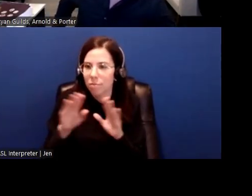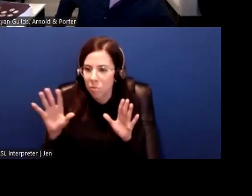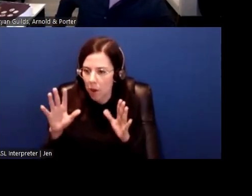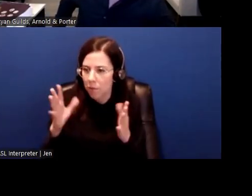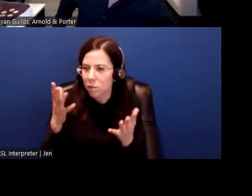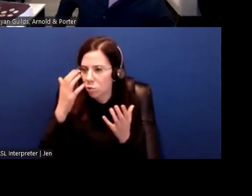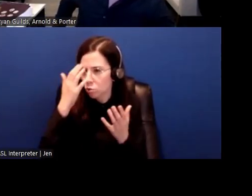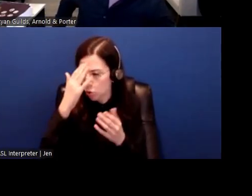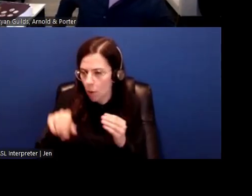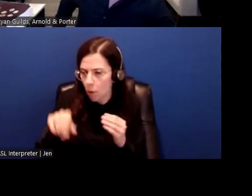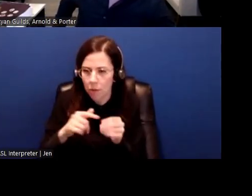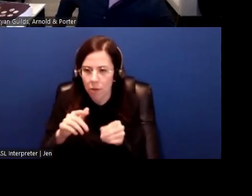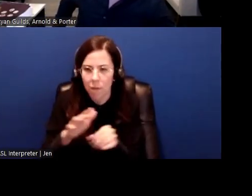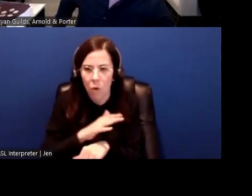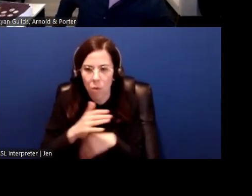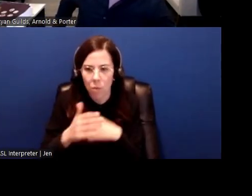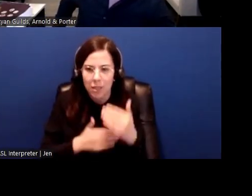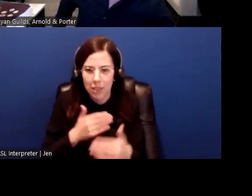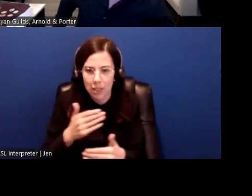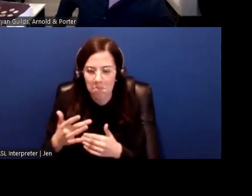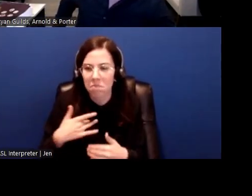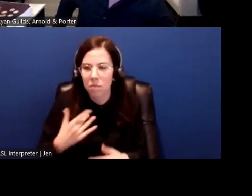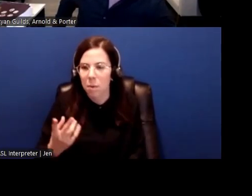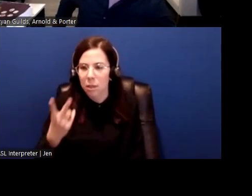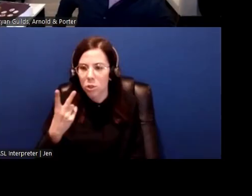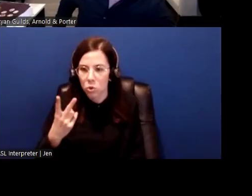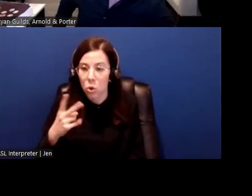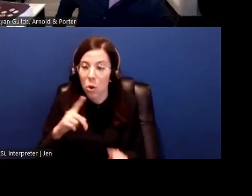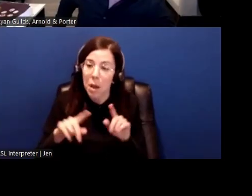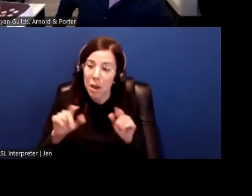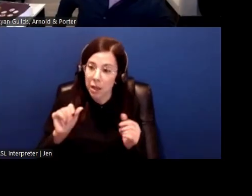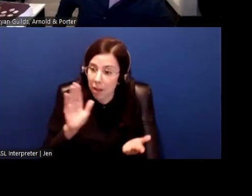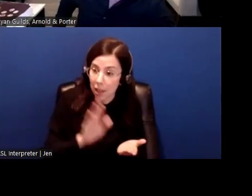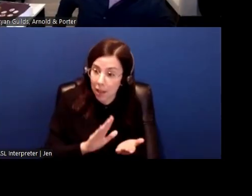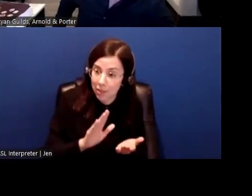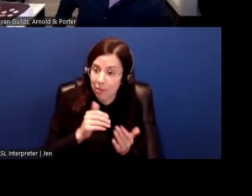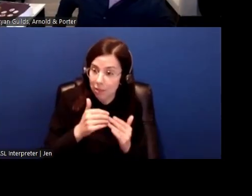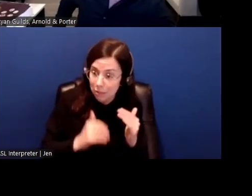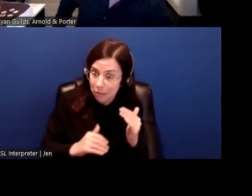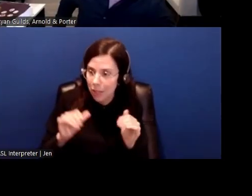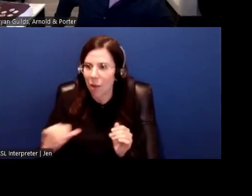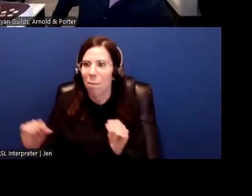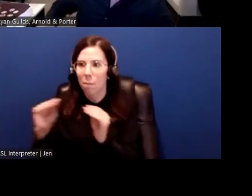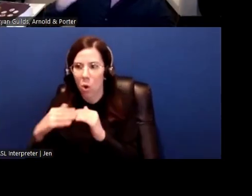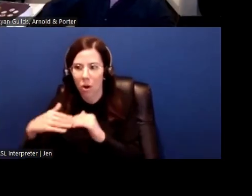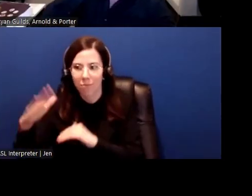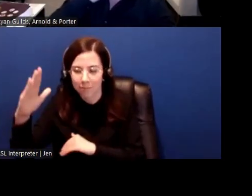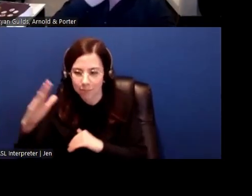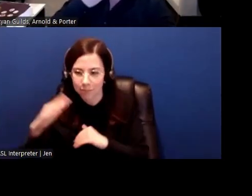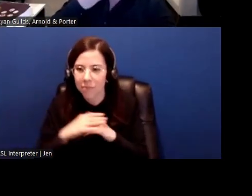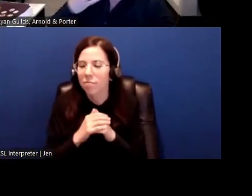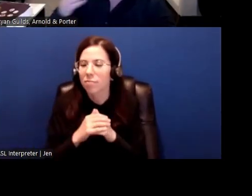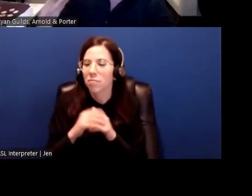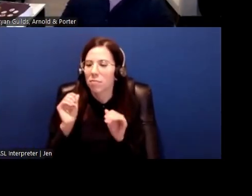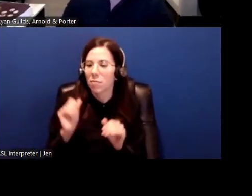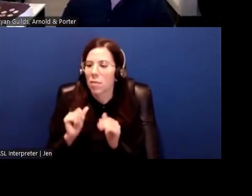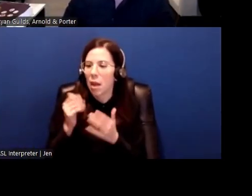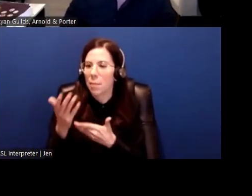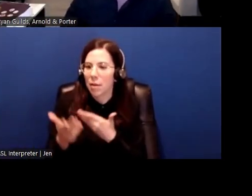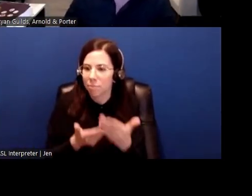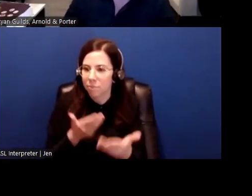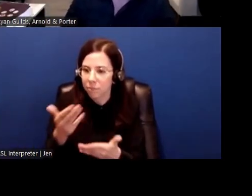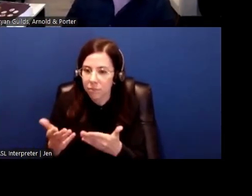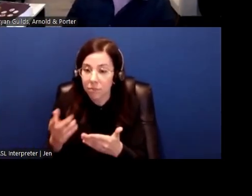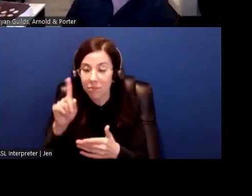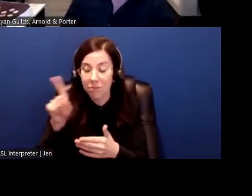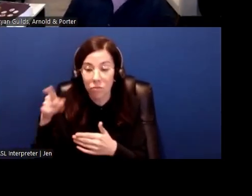proceeding. There's usually two of those, although there can be less and there can be more that are scheduled throughout the court-martial process. Just because they're not in